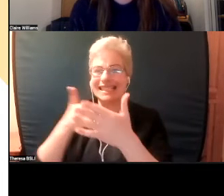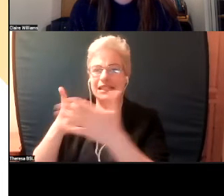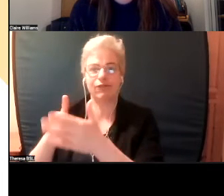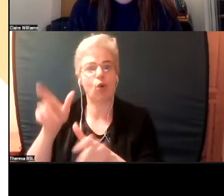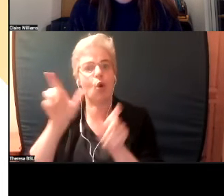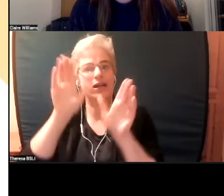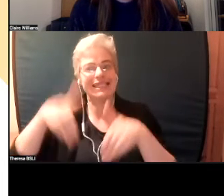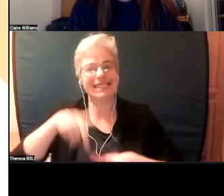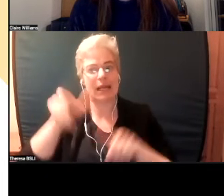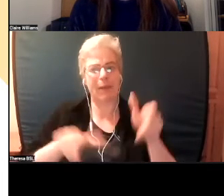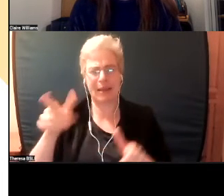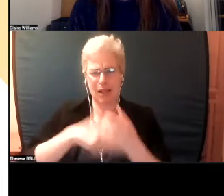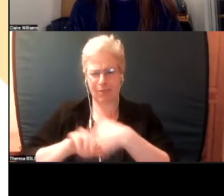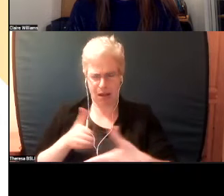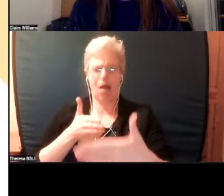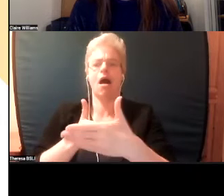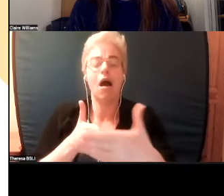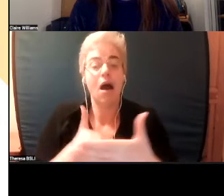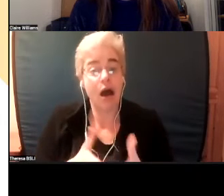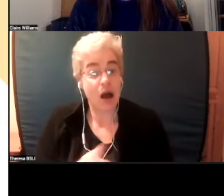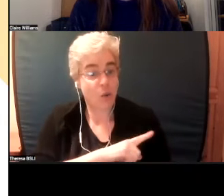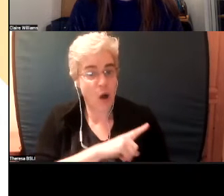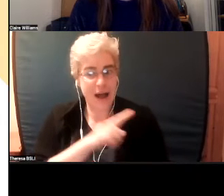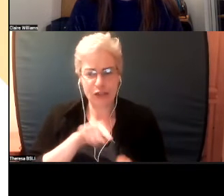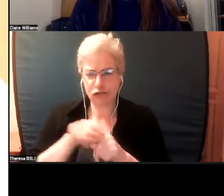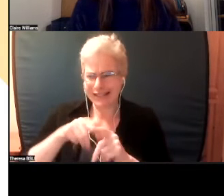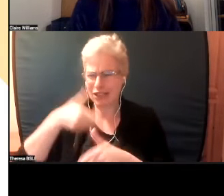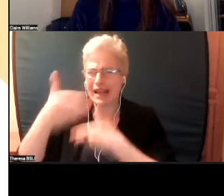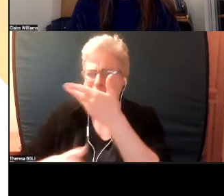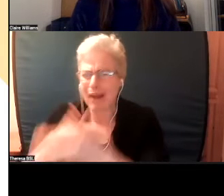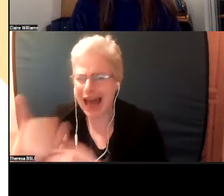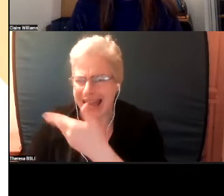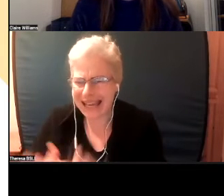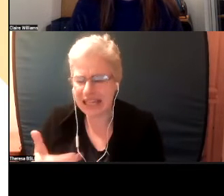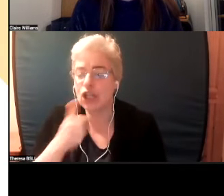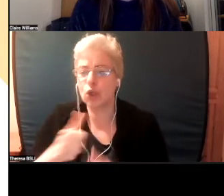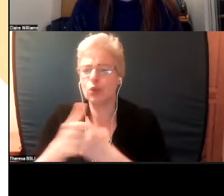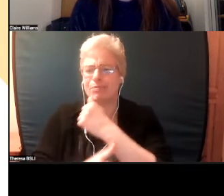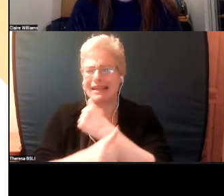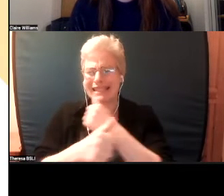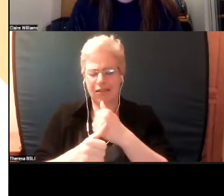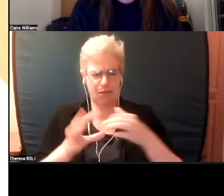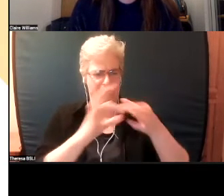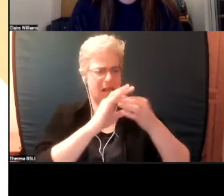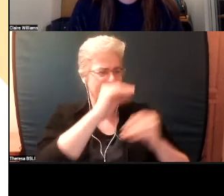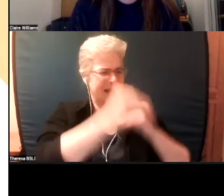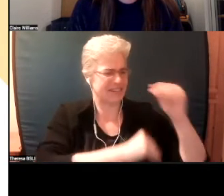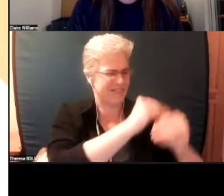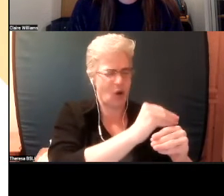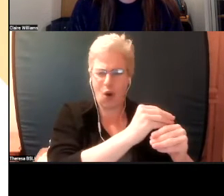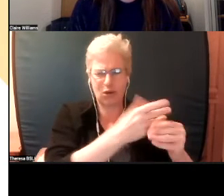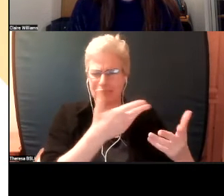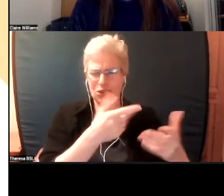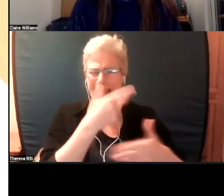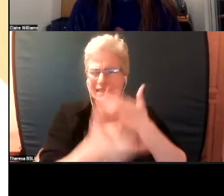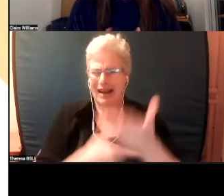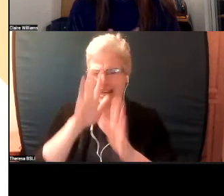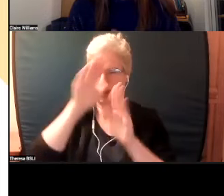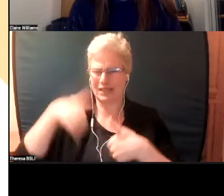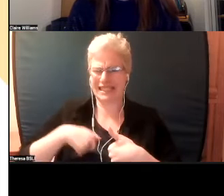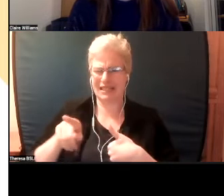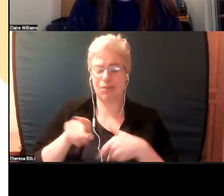people, partly because it tries to explain it, making use of biblical analogies and metaphors, but also because of